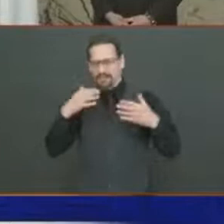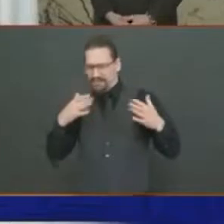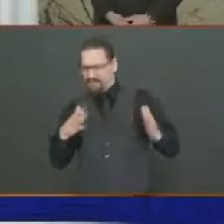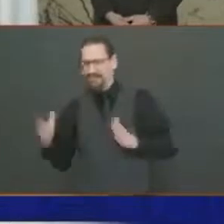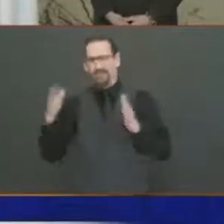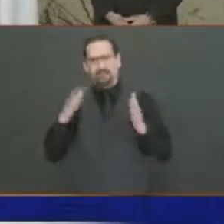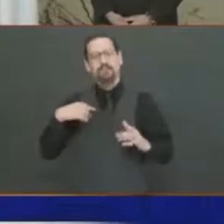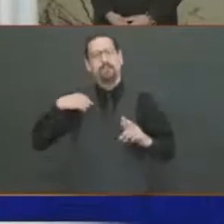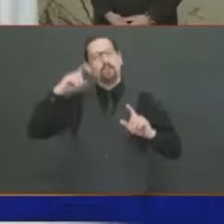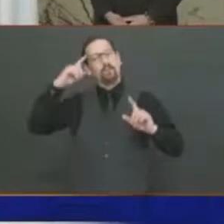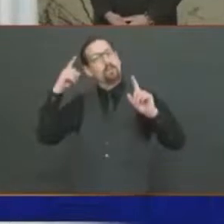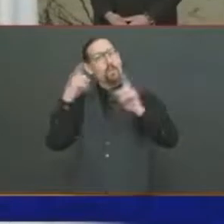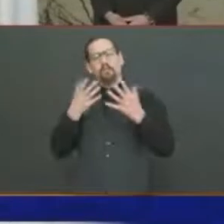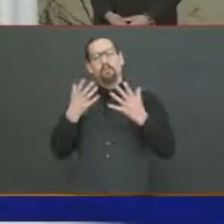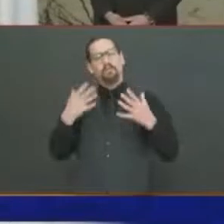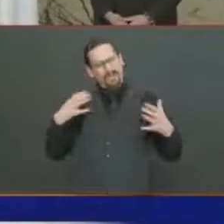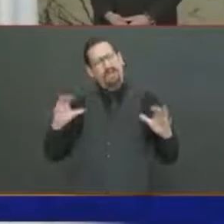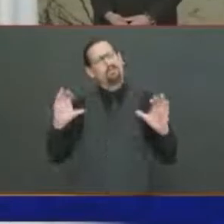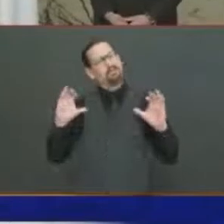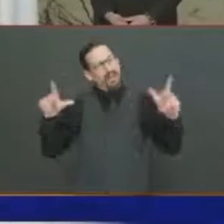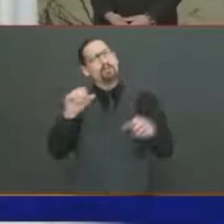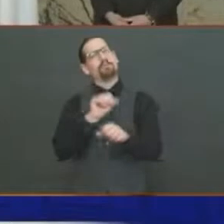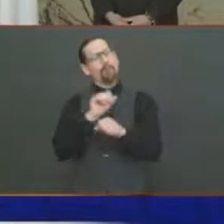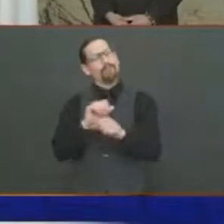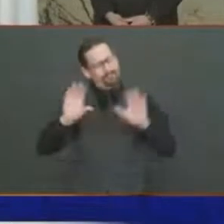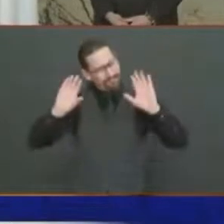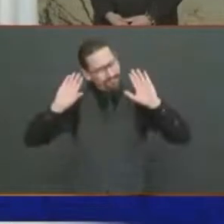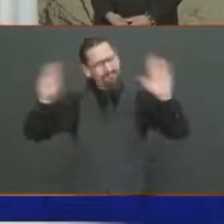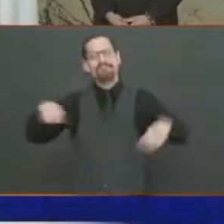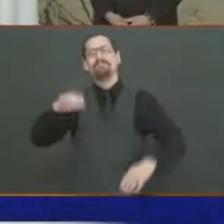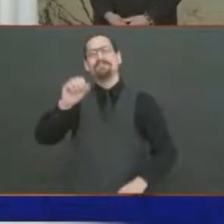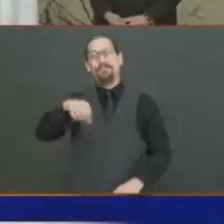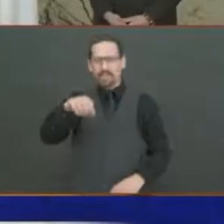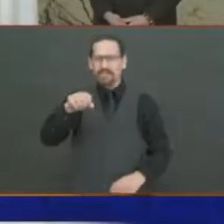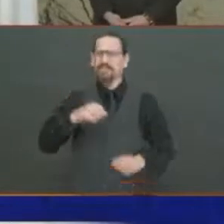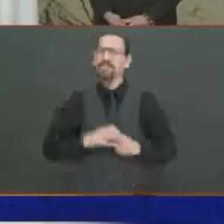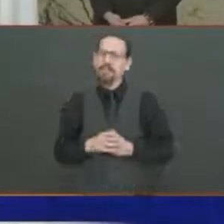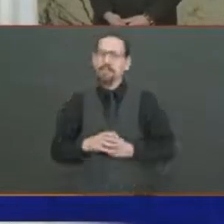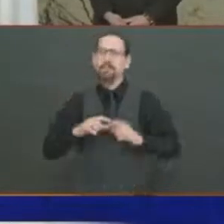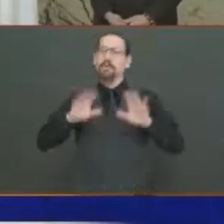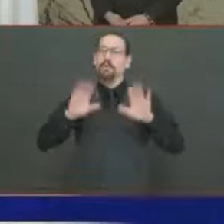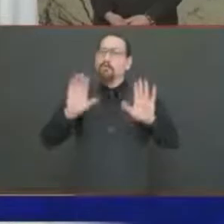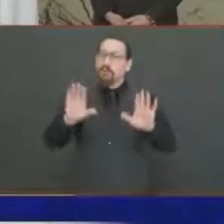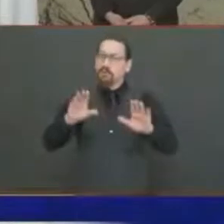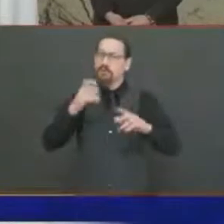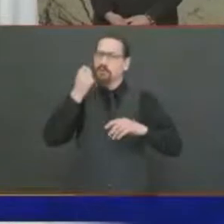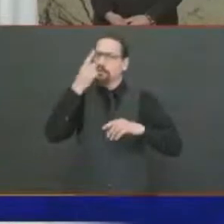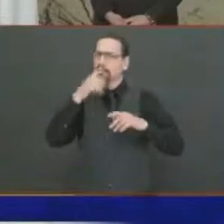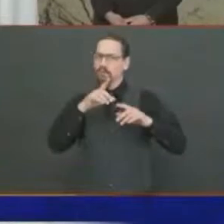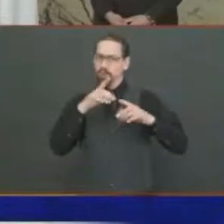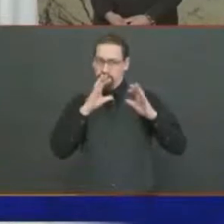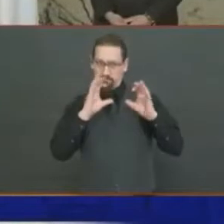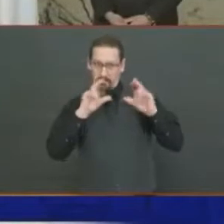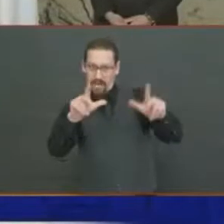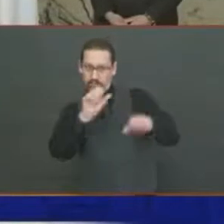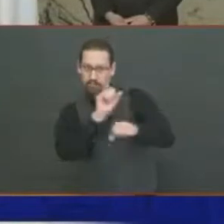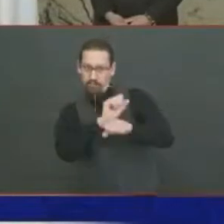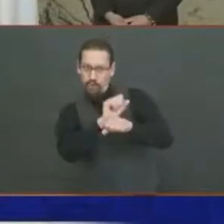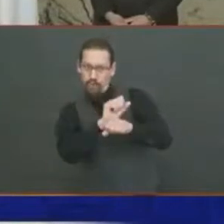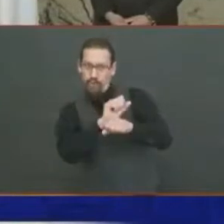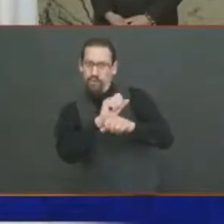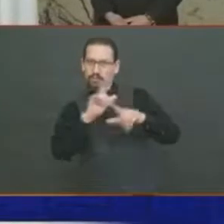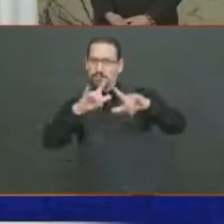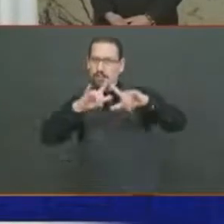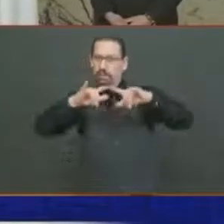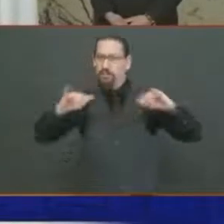as possible without ever jeopardizing our public health and without ever having